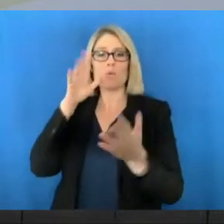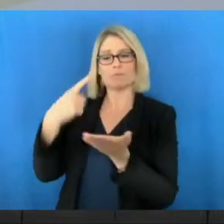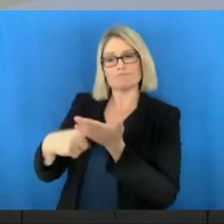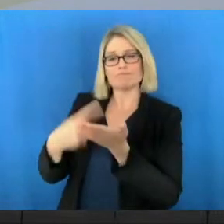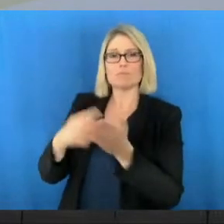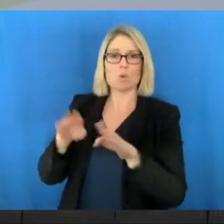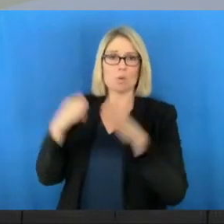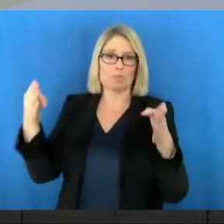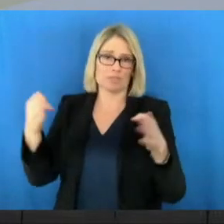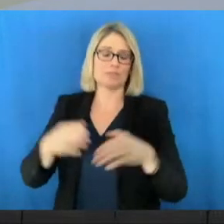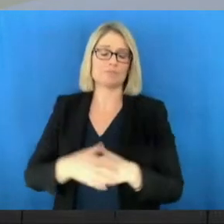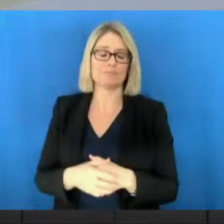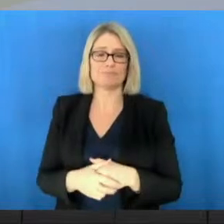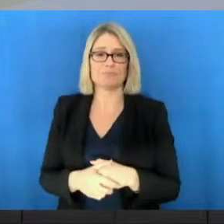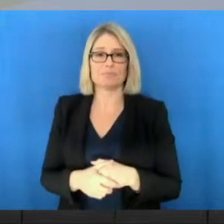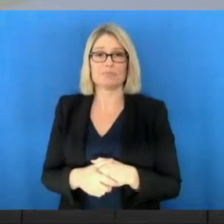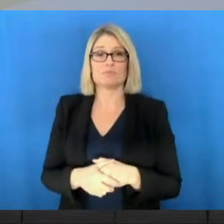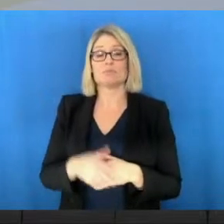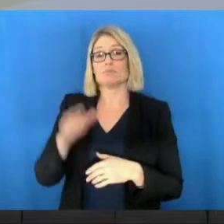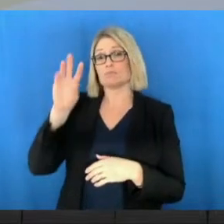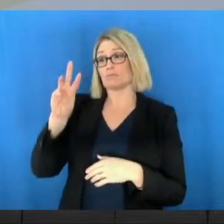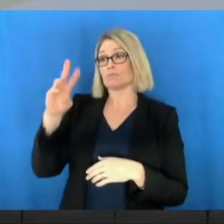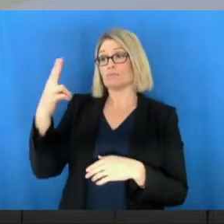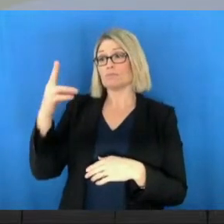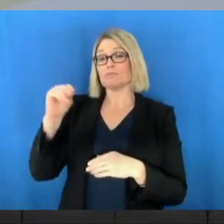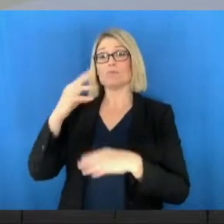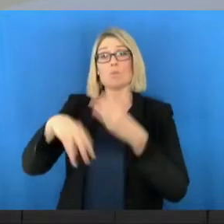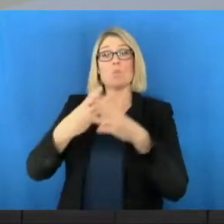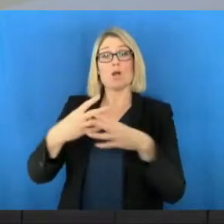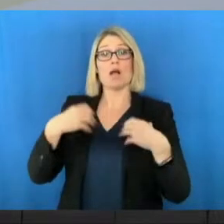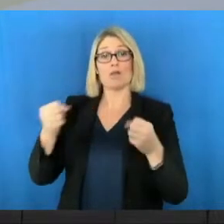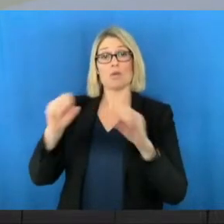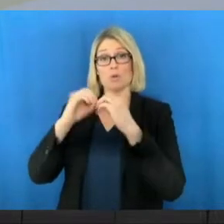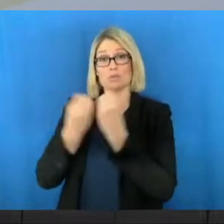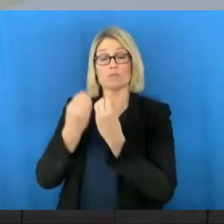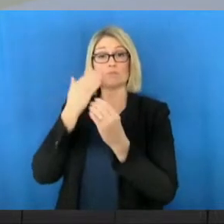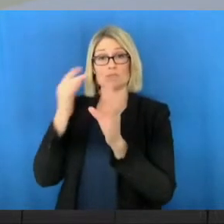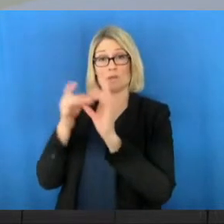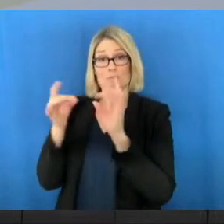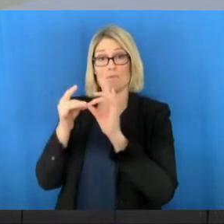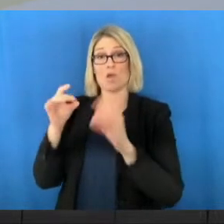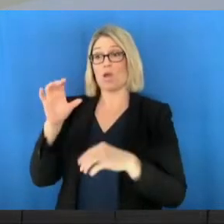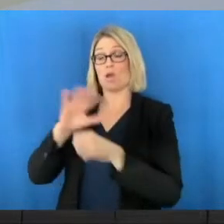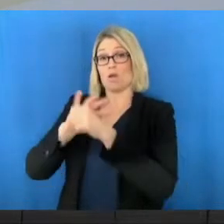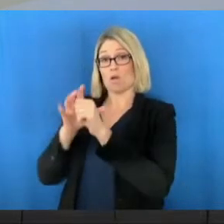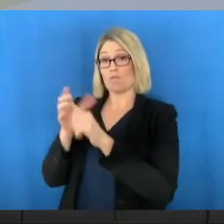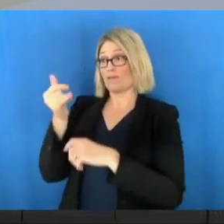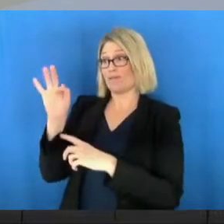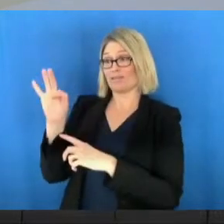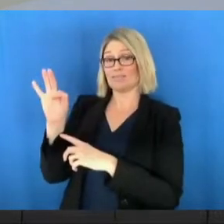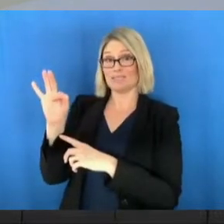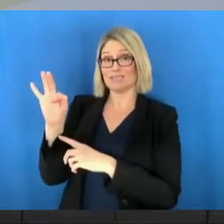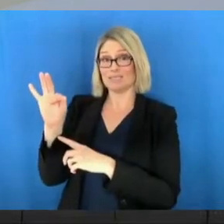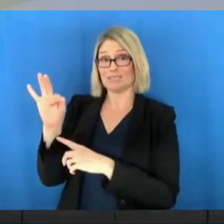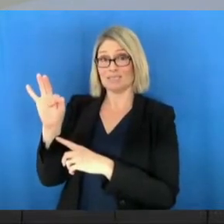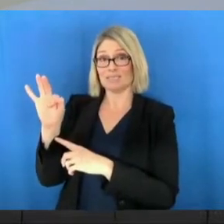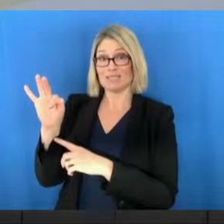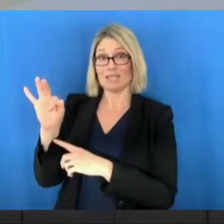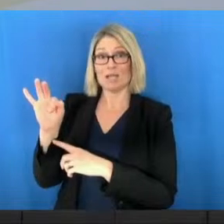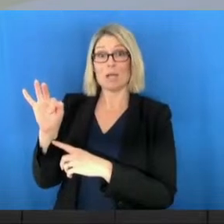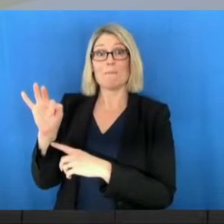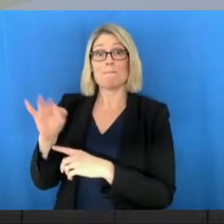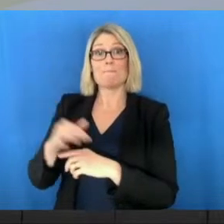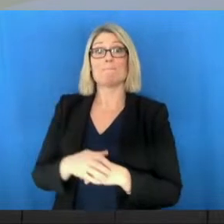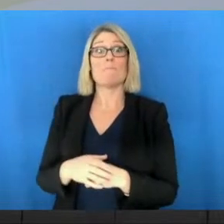The World Health Organization recently commented that with the COVID-19 pandemic, we are not all safe